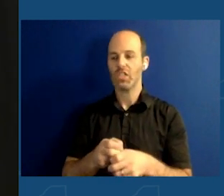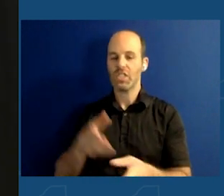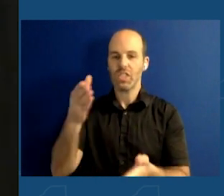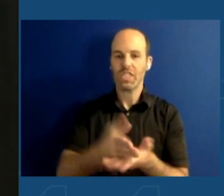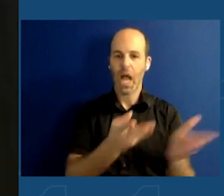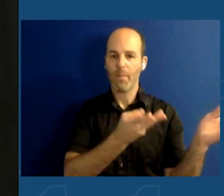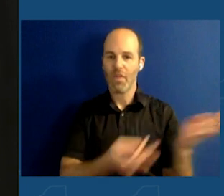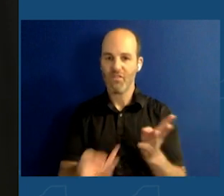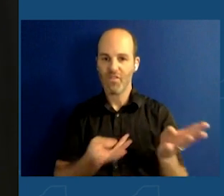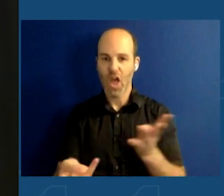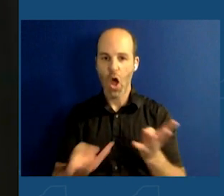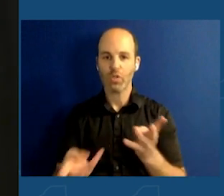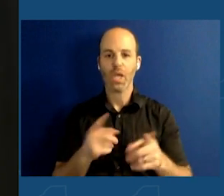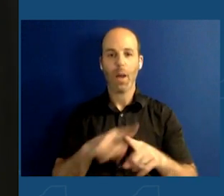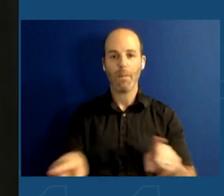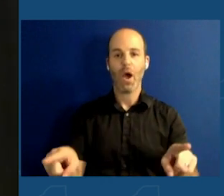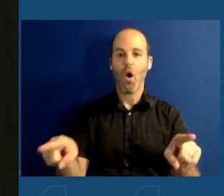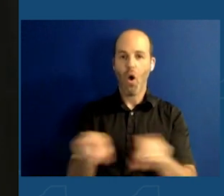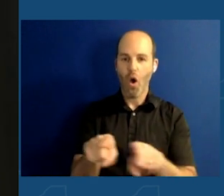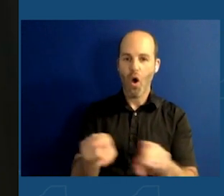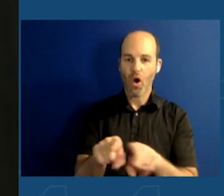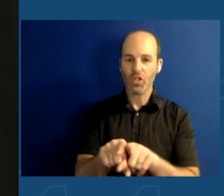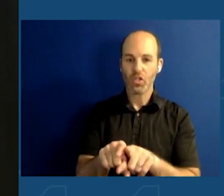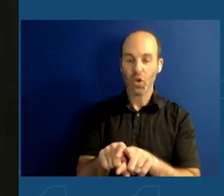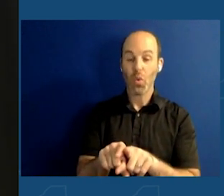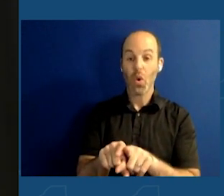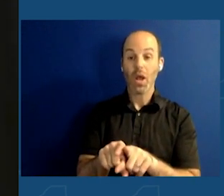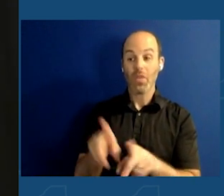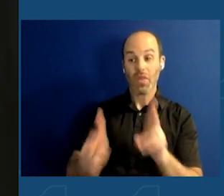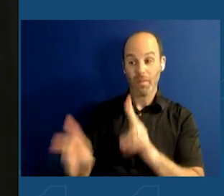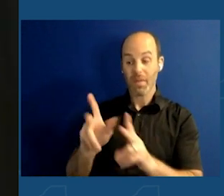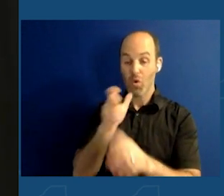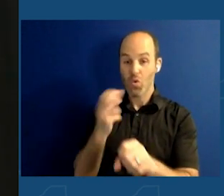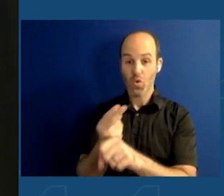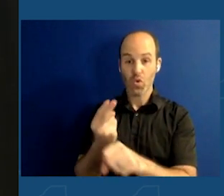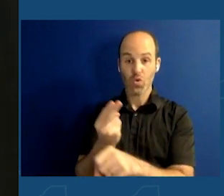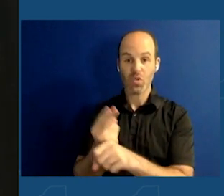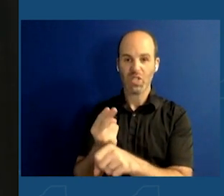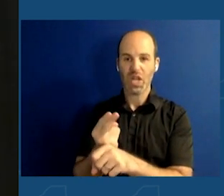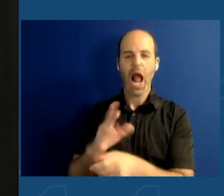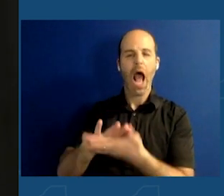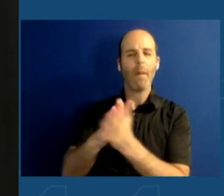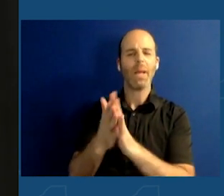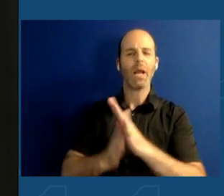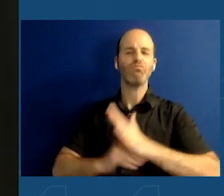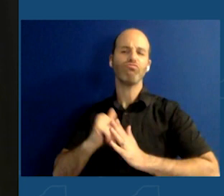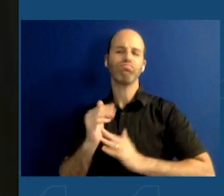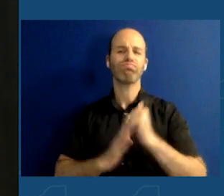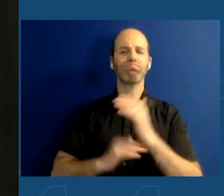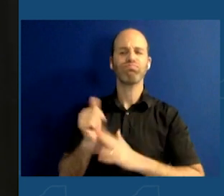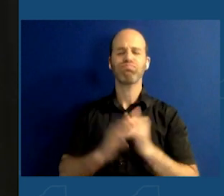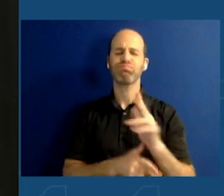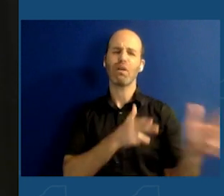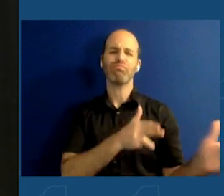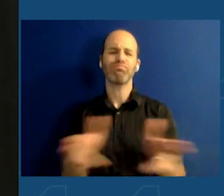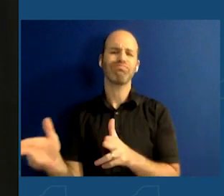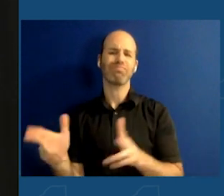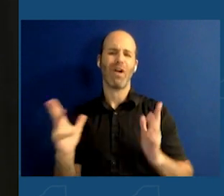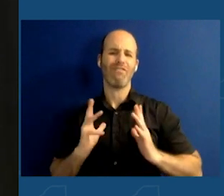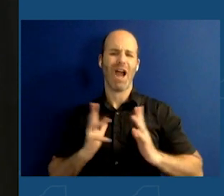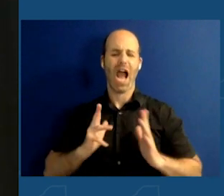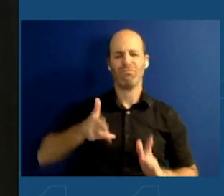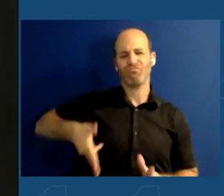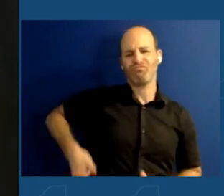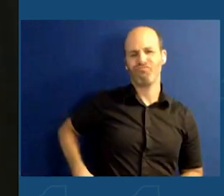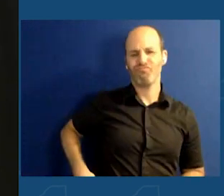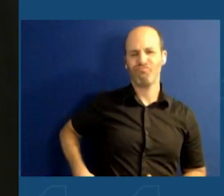street, but even some of the trigger pullers and shooters have become too comfortable with discharging a weapon and carrying a weapon. And that